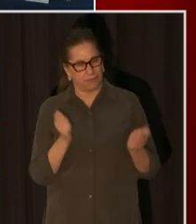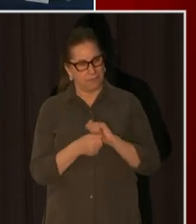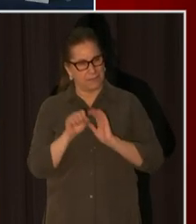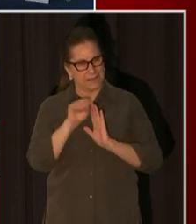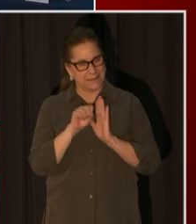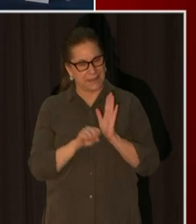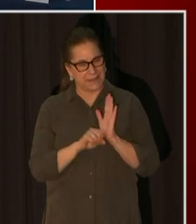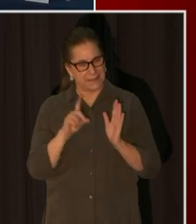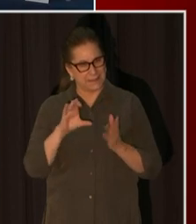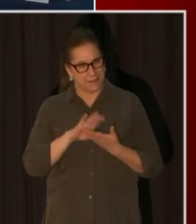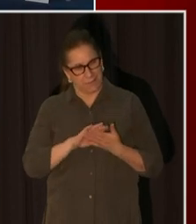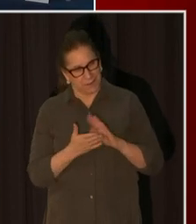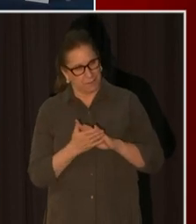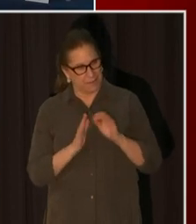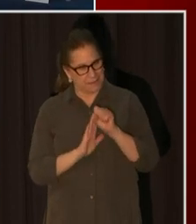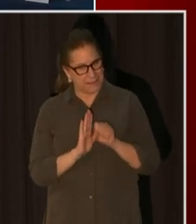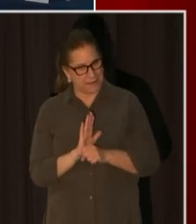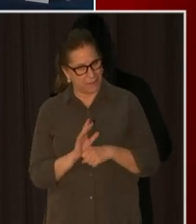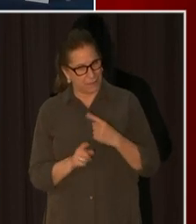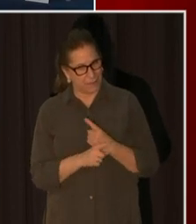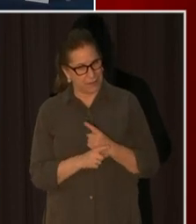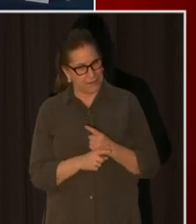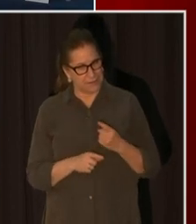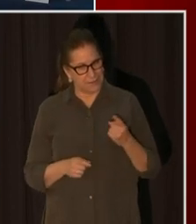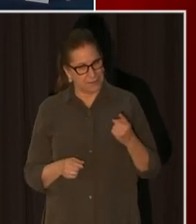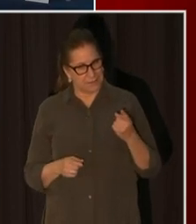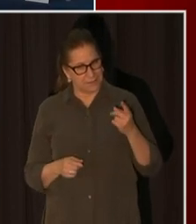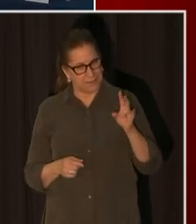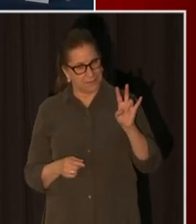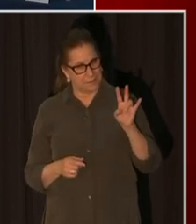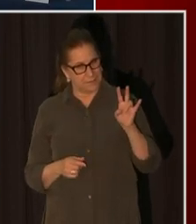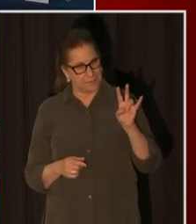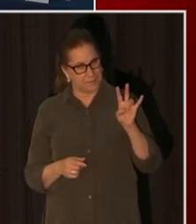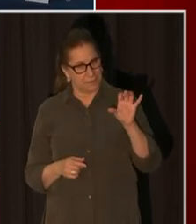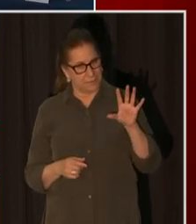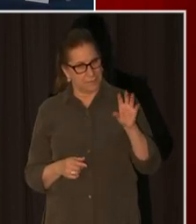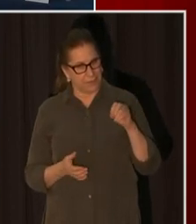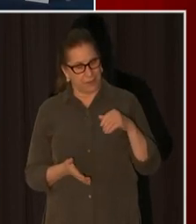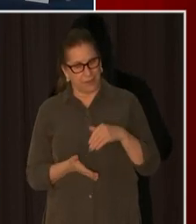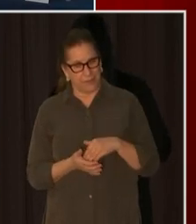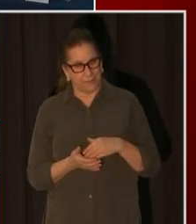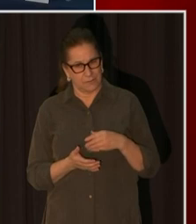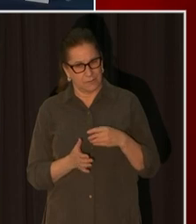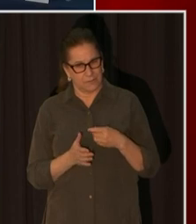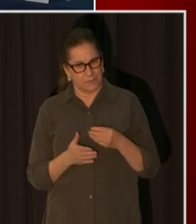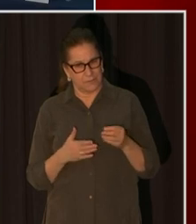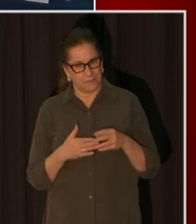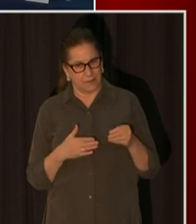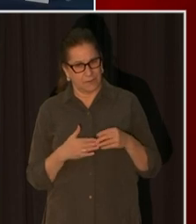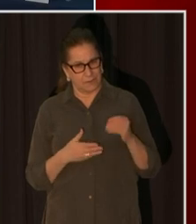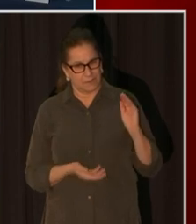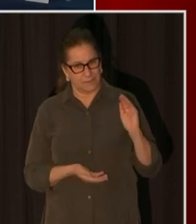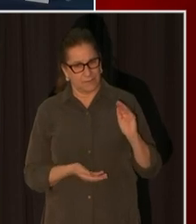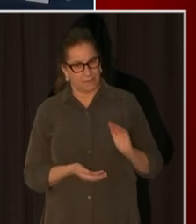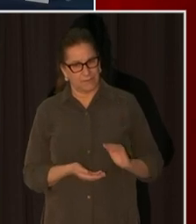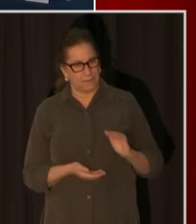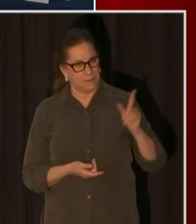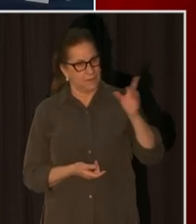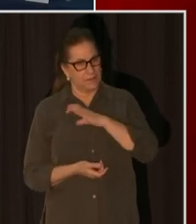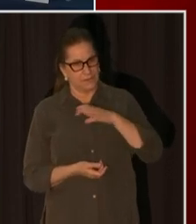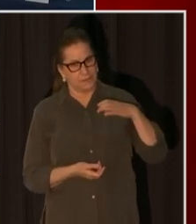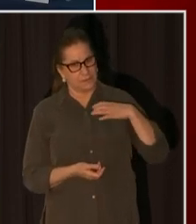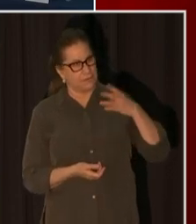solve problems, but we also know that people need help. And we want you to know, if you're on the phone or if you're watching, you